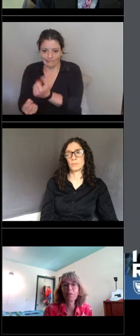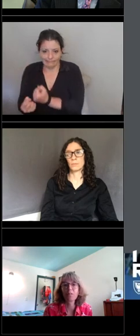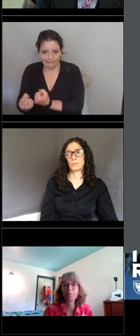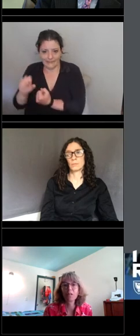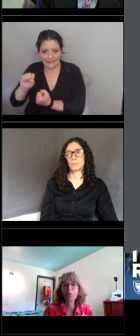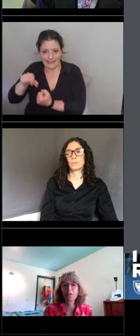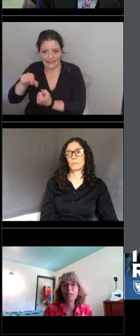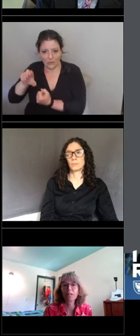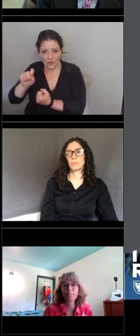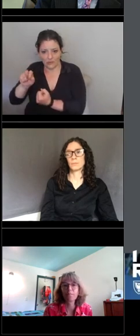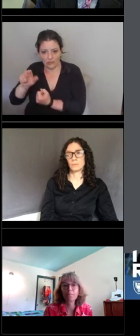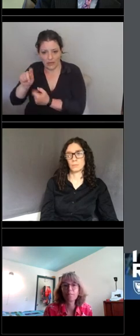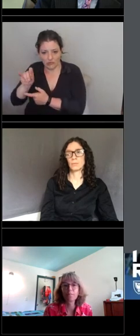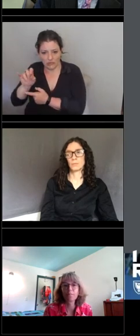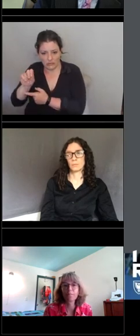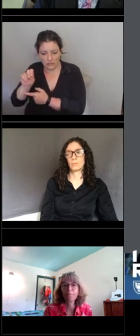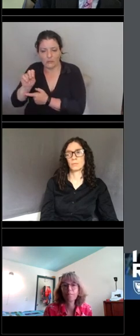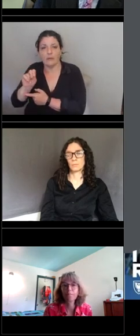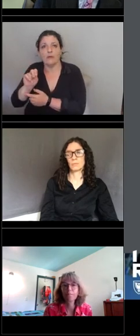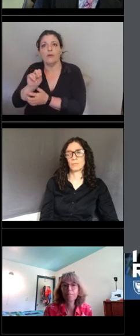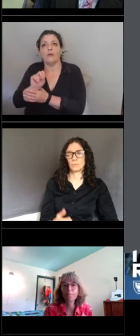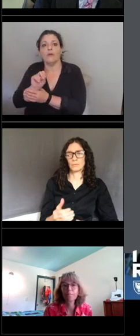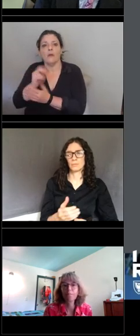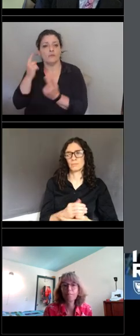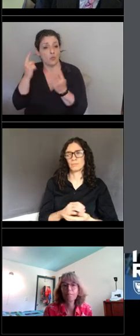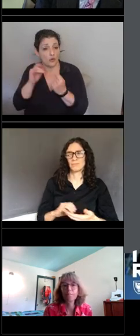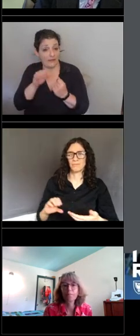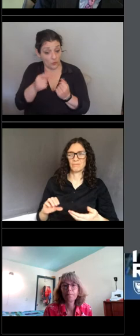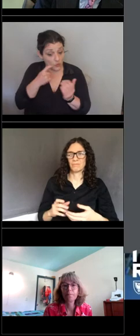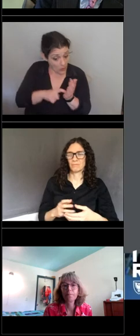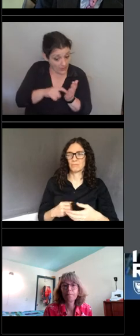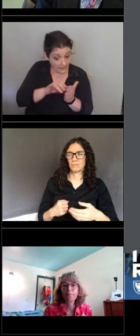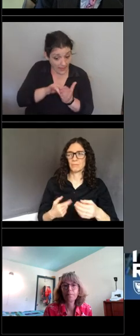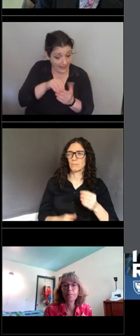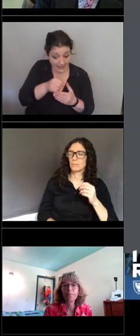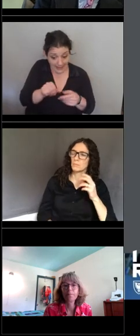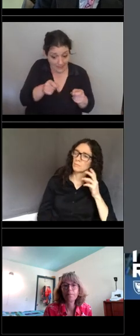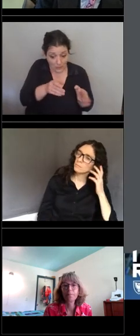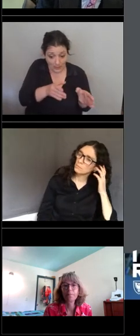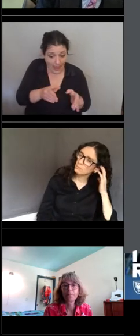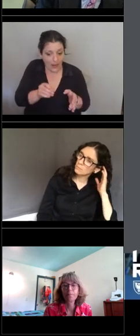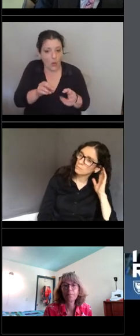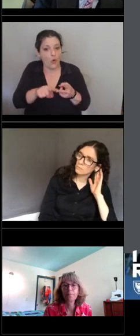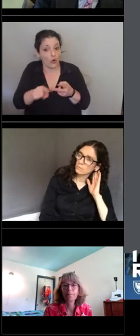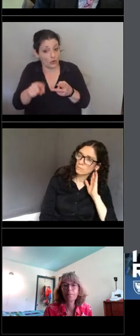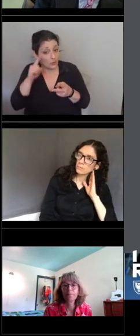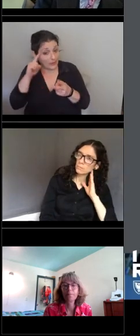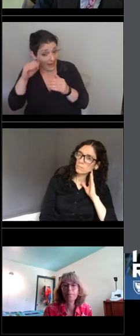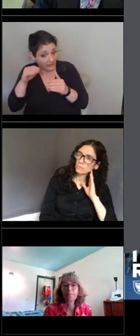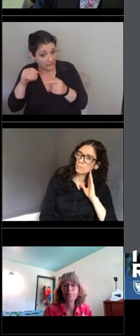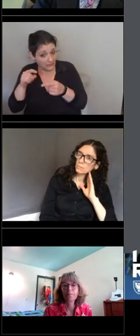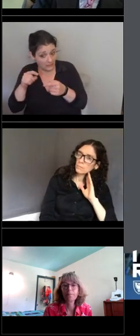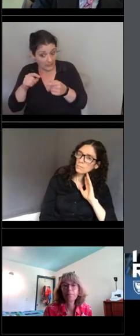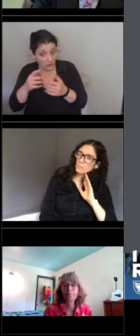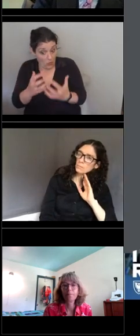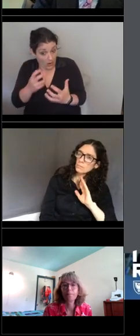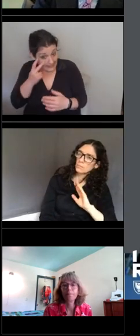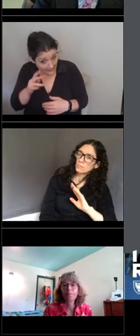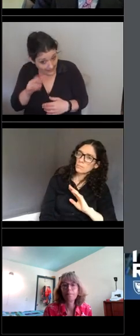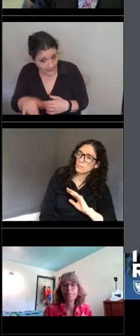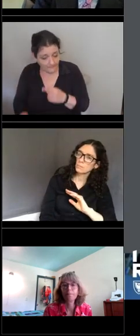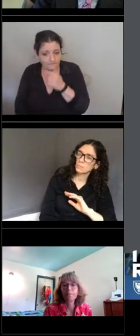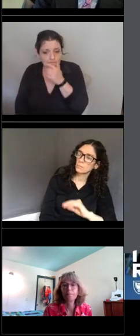plans, and whether that was something you looked at. So we didn't encounter it in the management plans, but we can also talk about the Greater